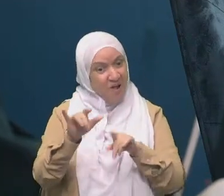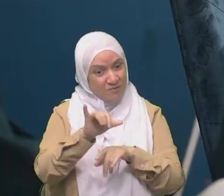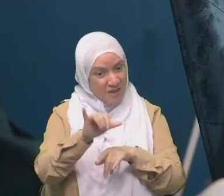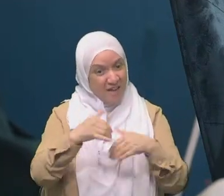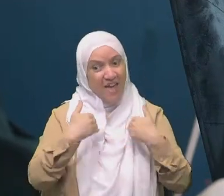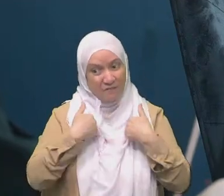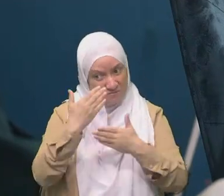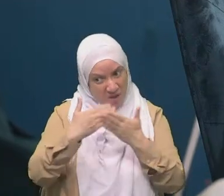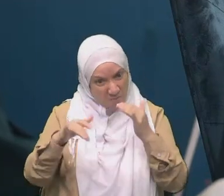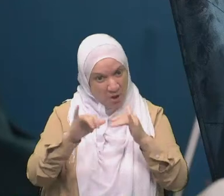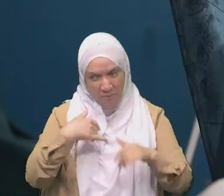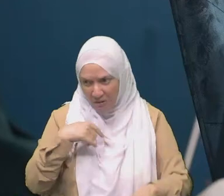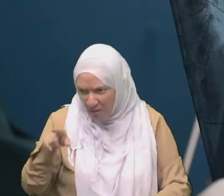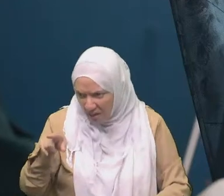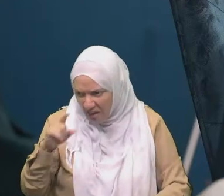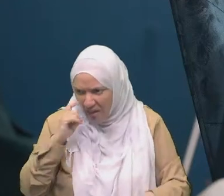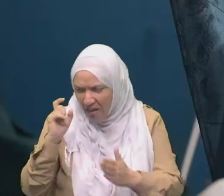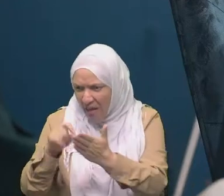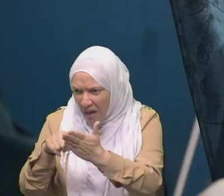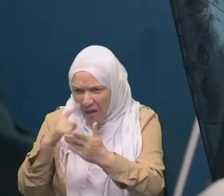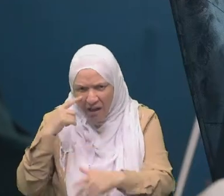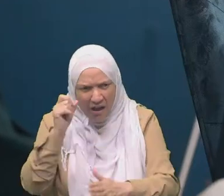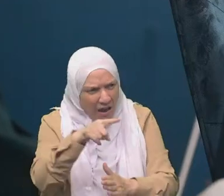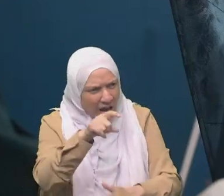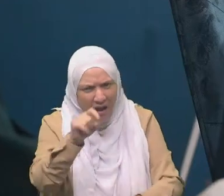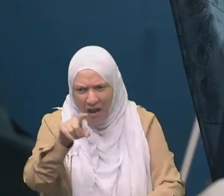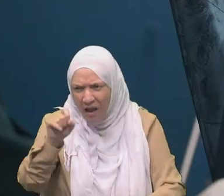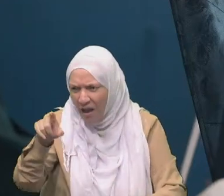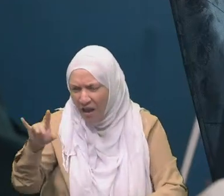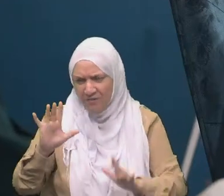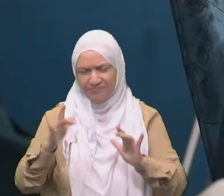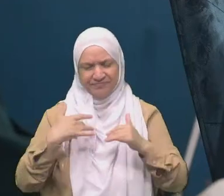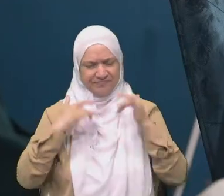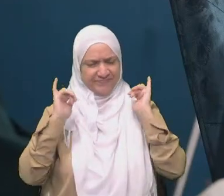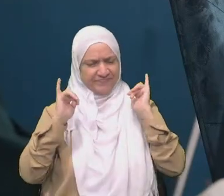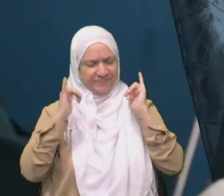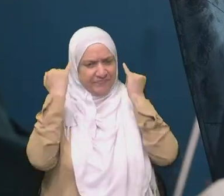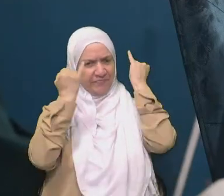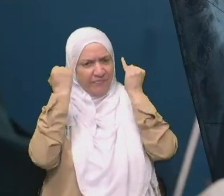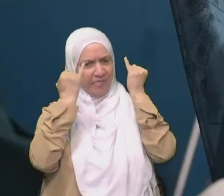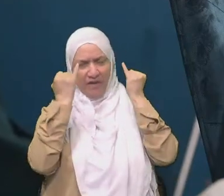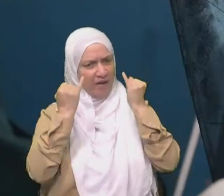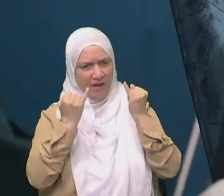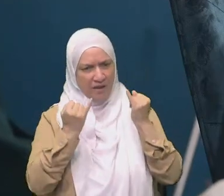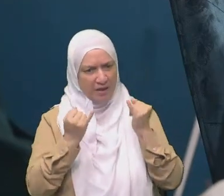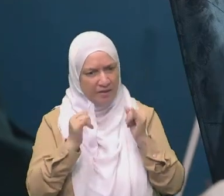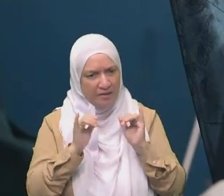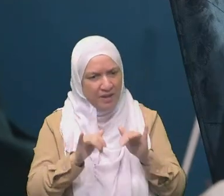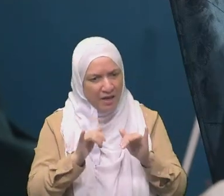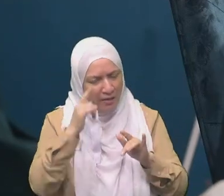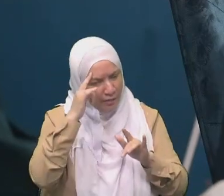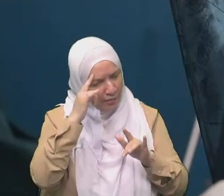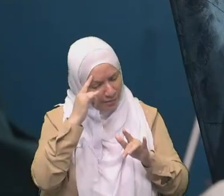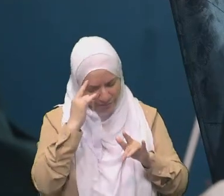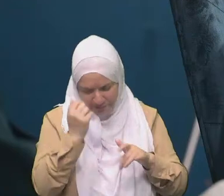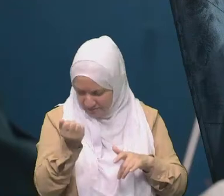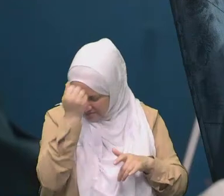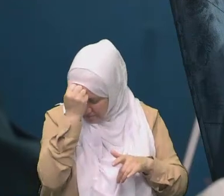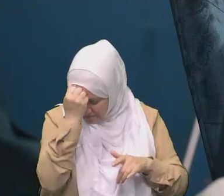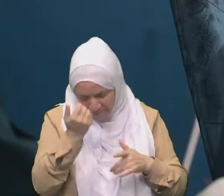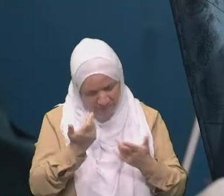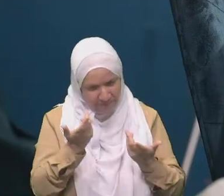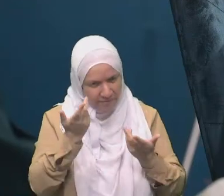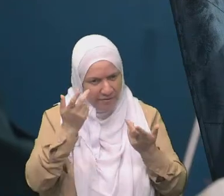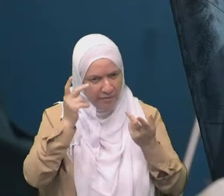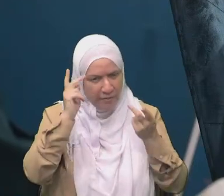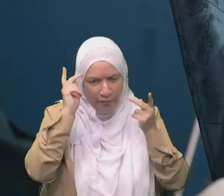that since it's in a Muslim society and people do that, then why not? And frankly, that's many of the challenges parents, they bring